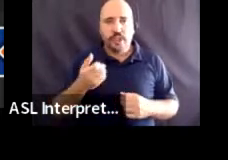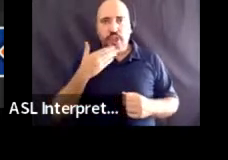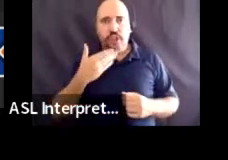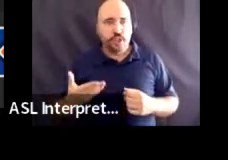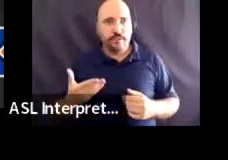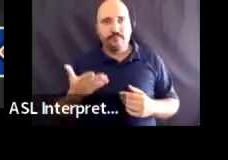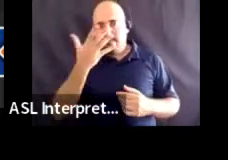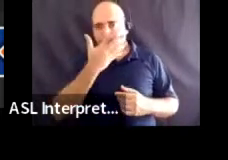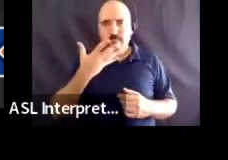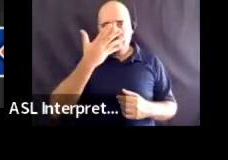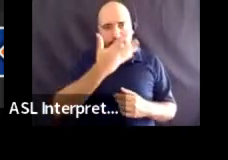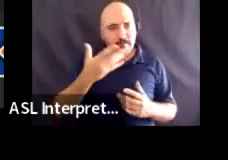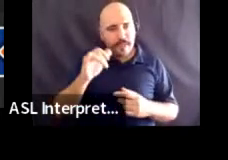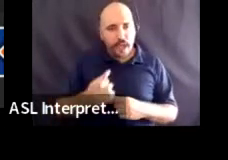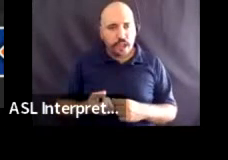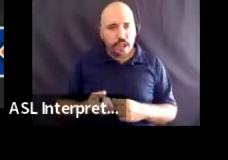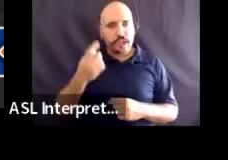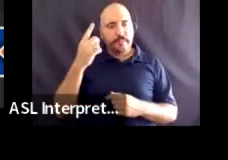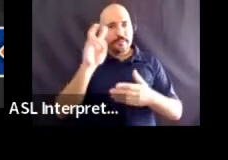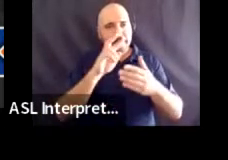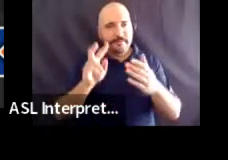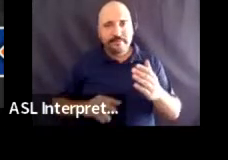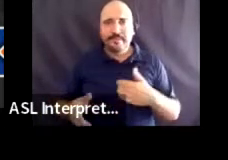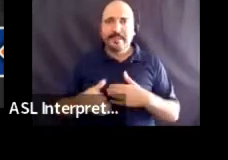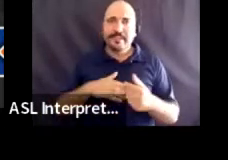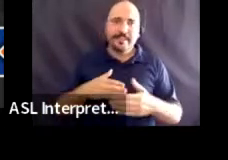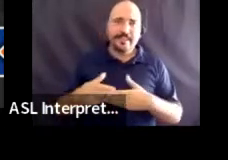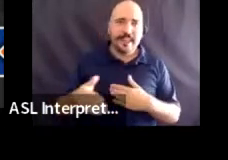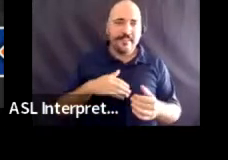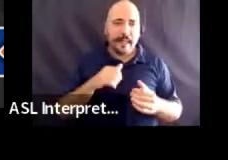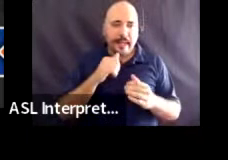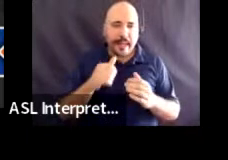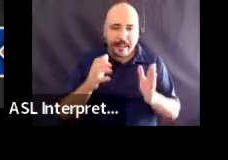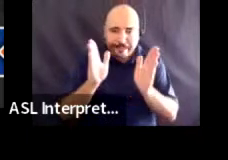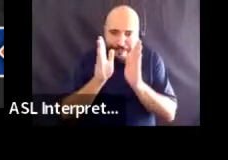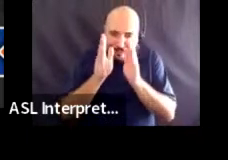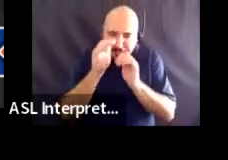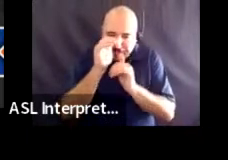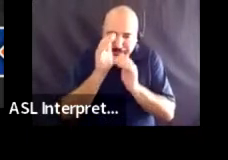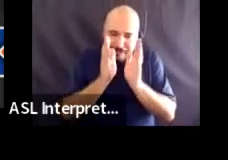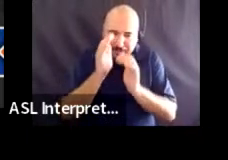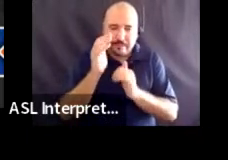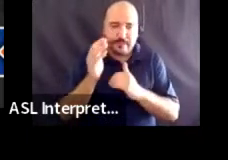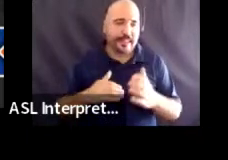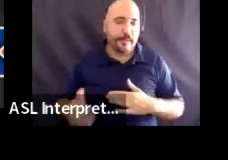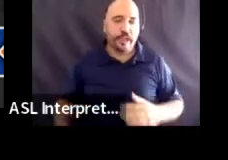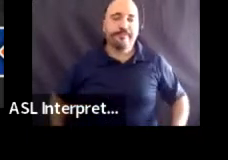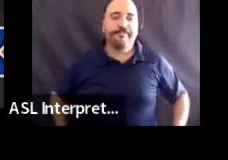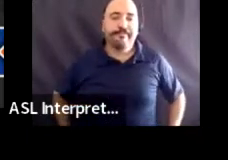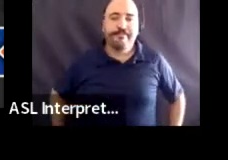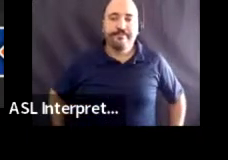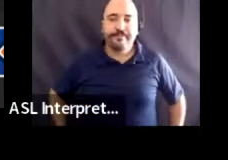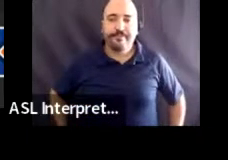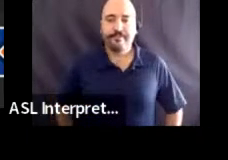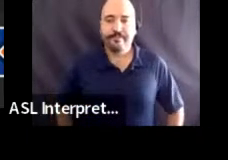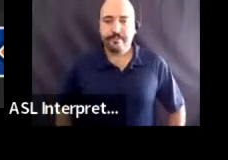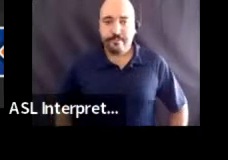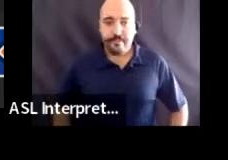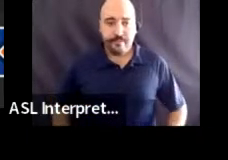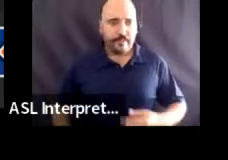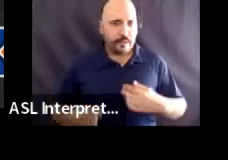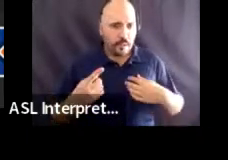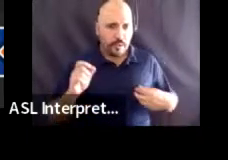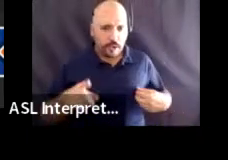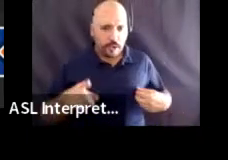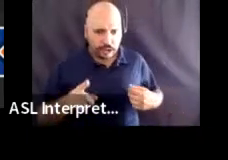presentation that's understandable, even if there isn't a lot of real estate to play with. Great. And then we actually did get a quick question